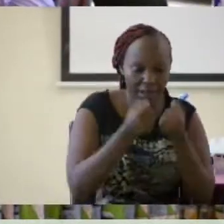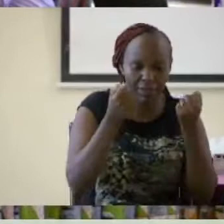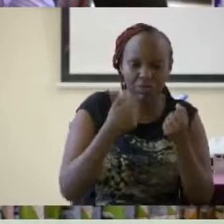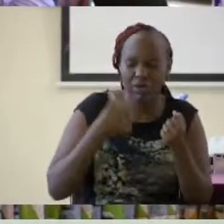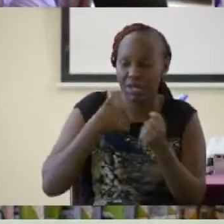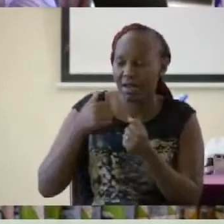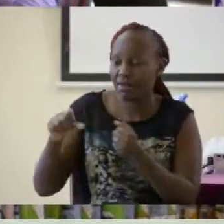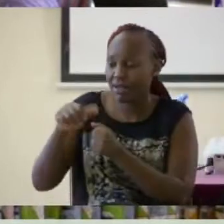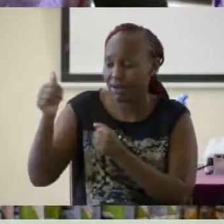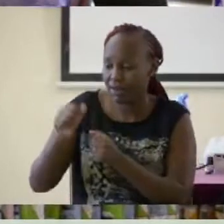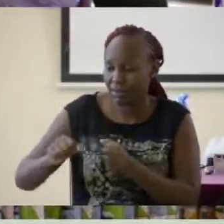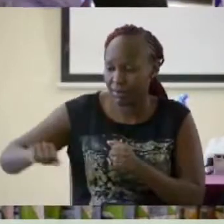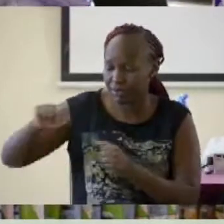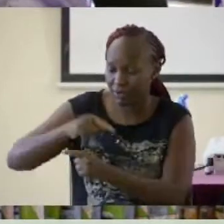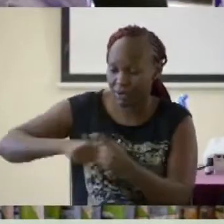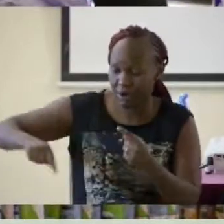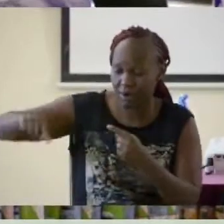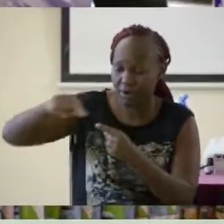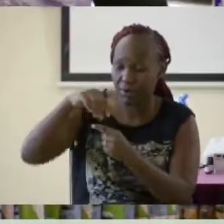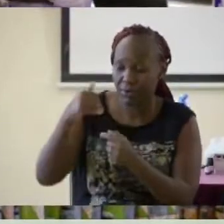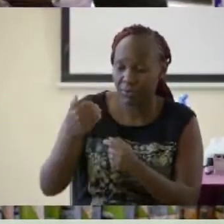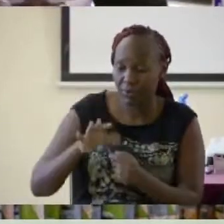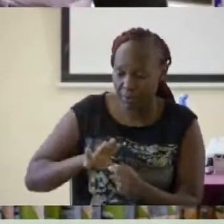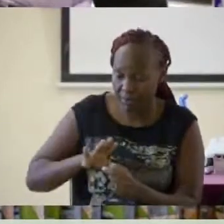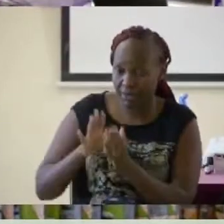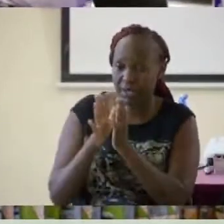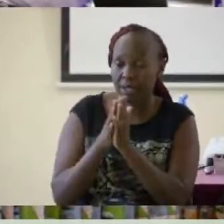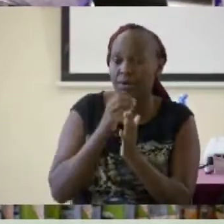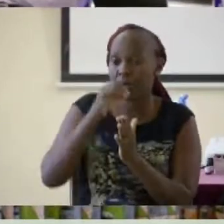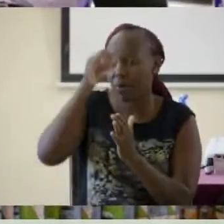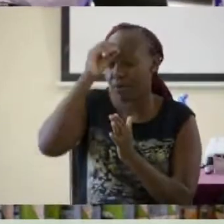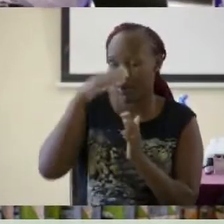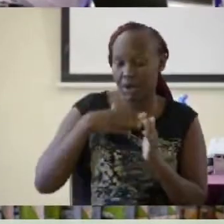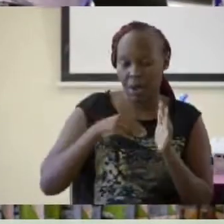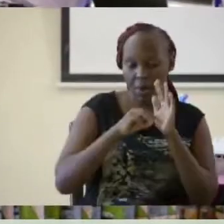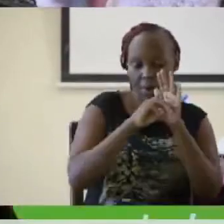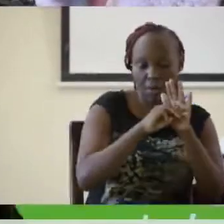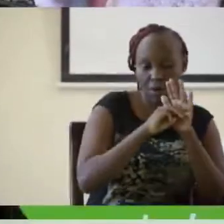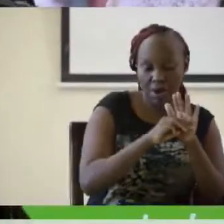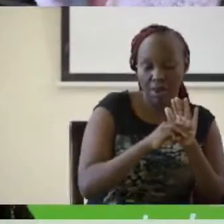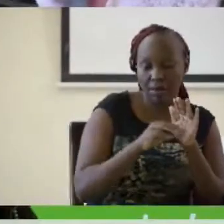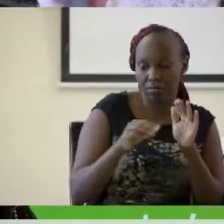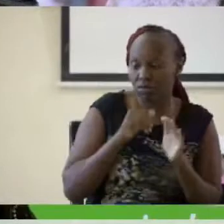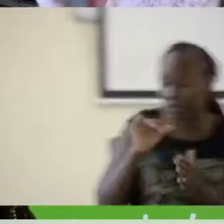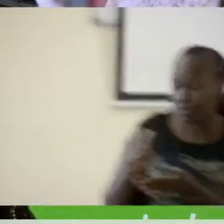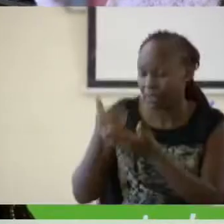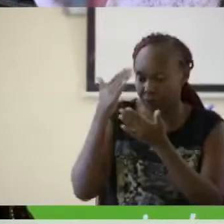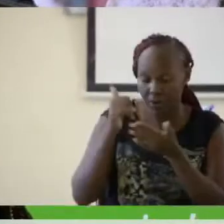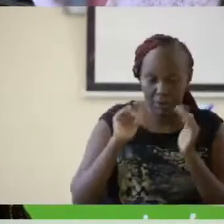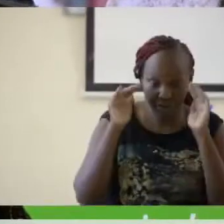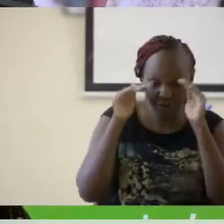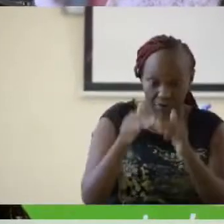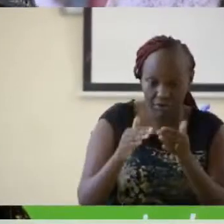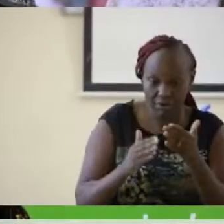around the widows and the orphans, which our model did not, because we were just focusing on the right to